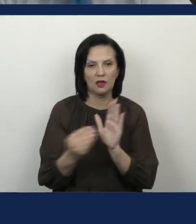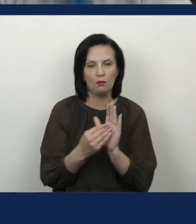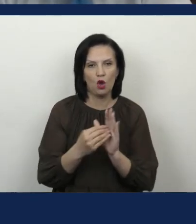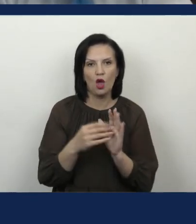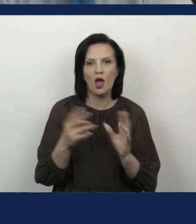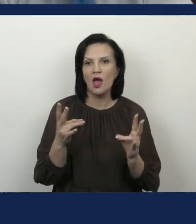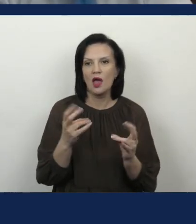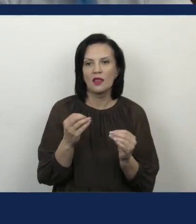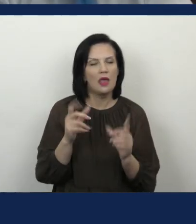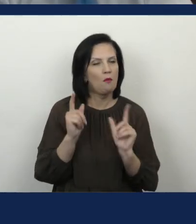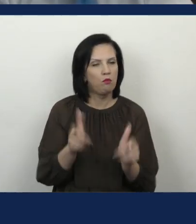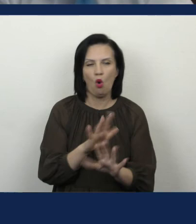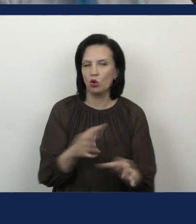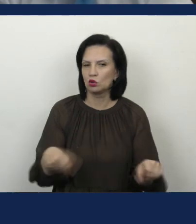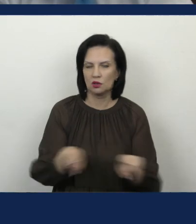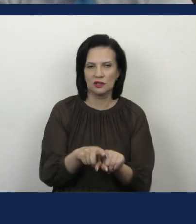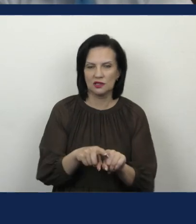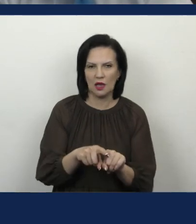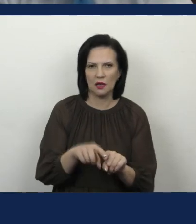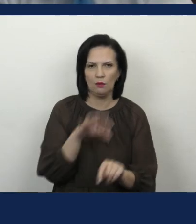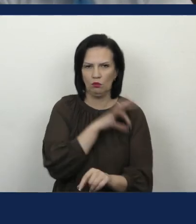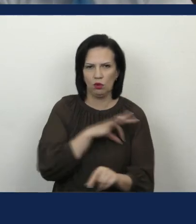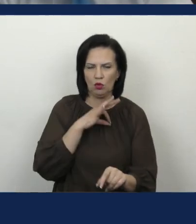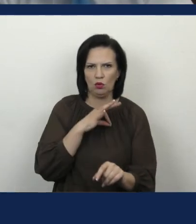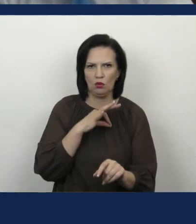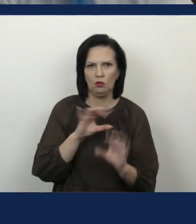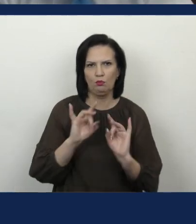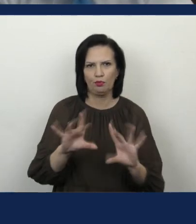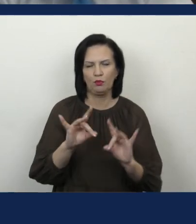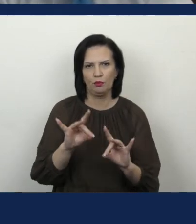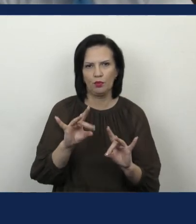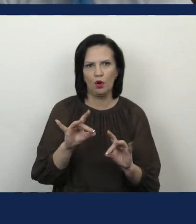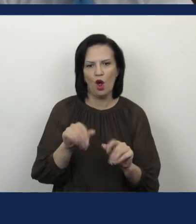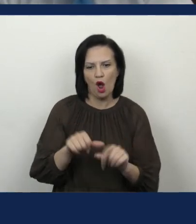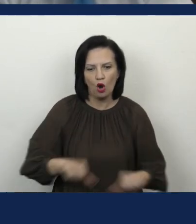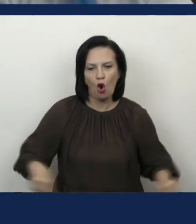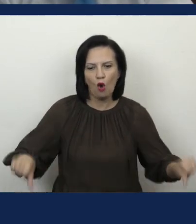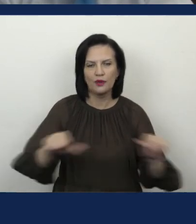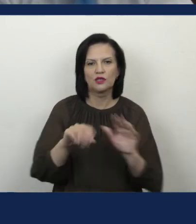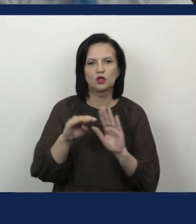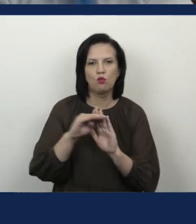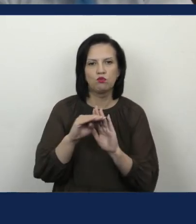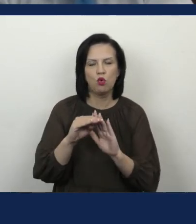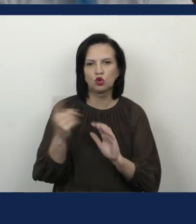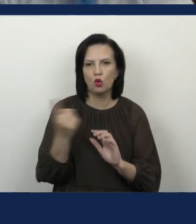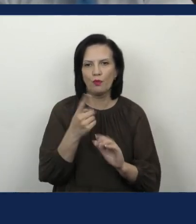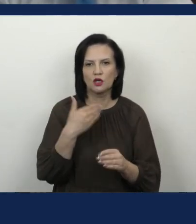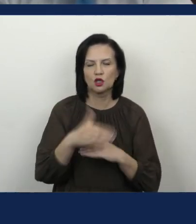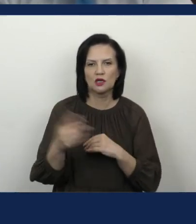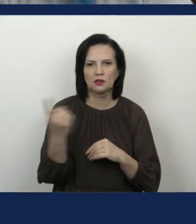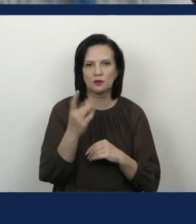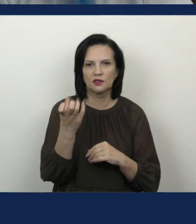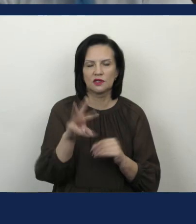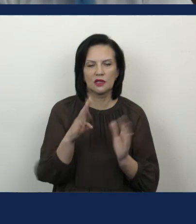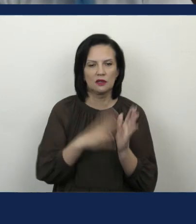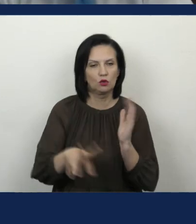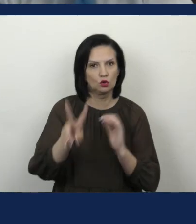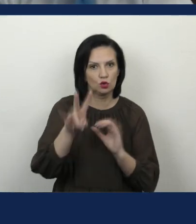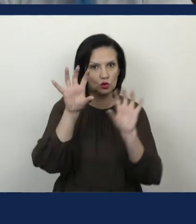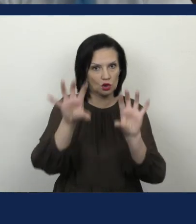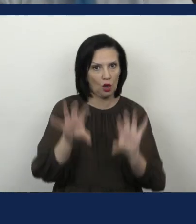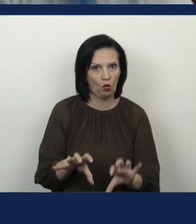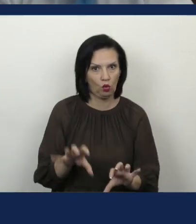of my presentation, did not agree with such an interpretation made by the District